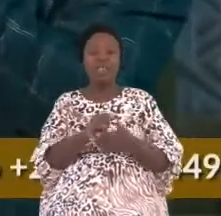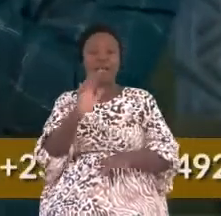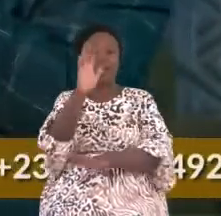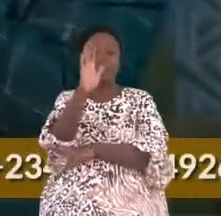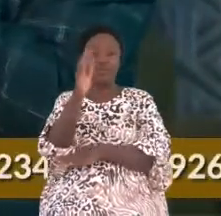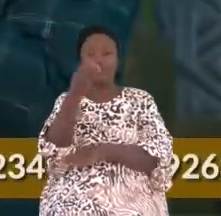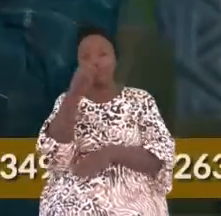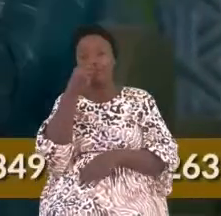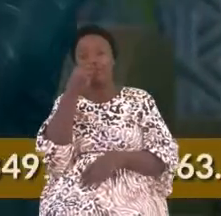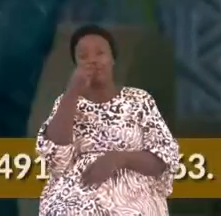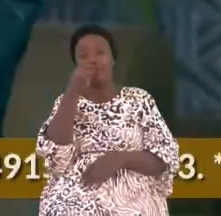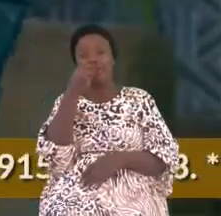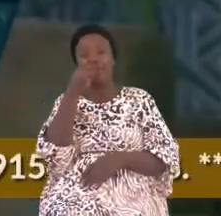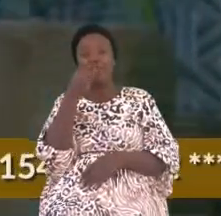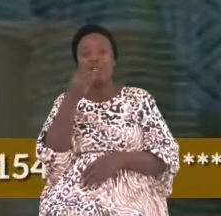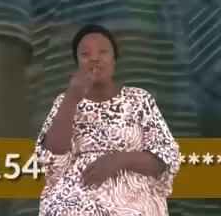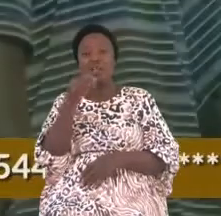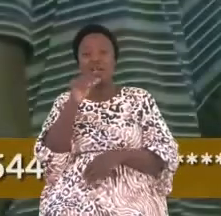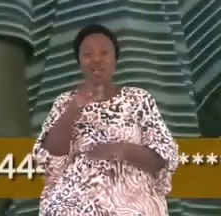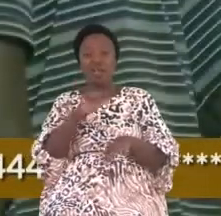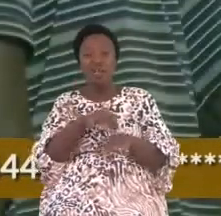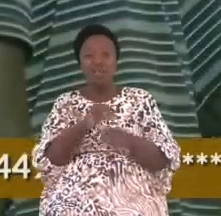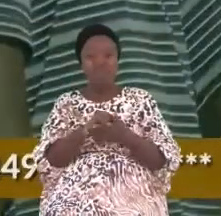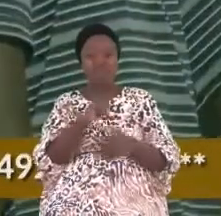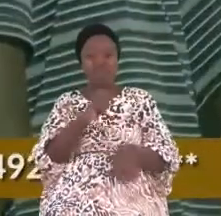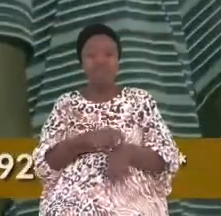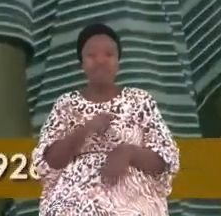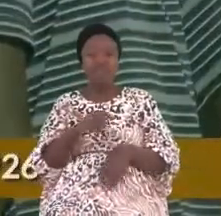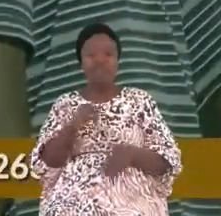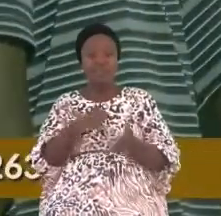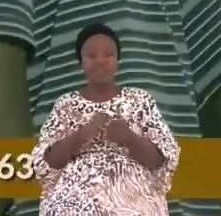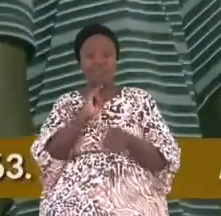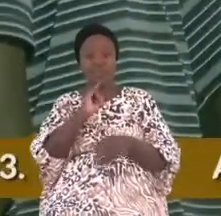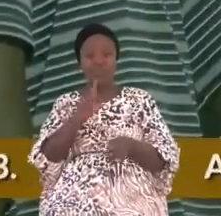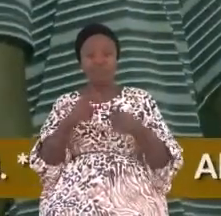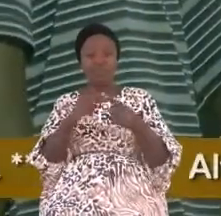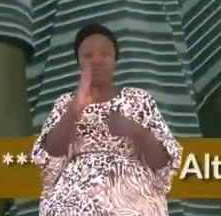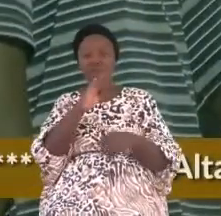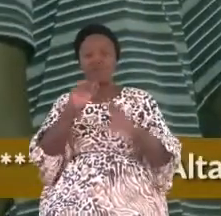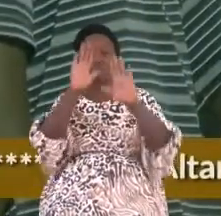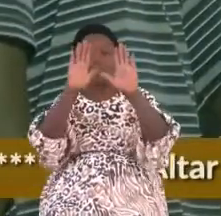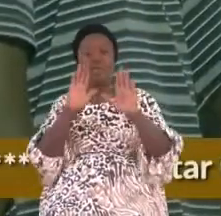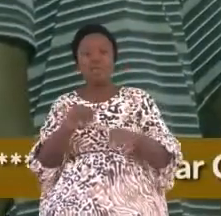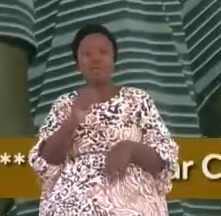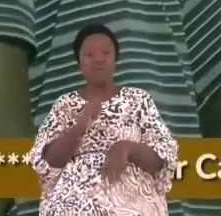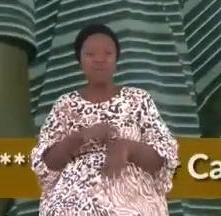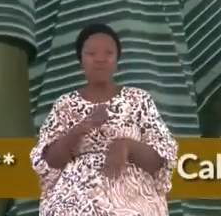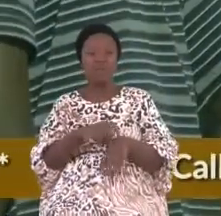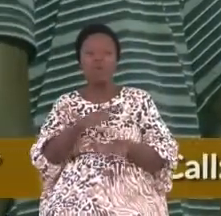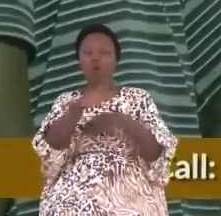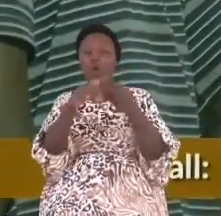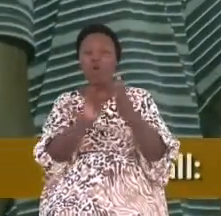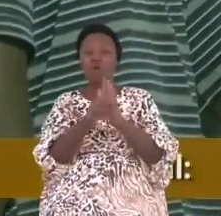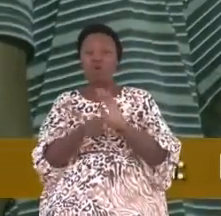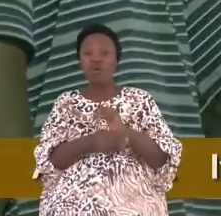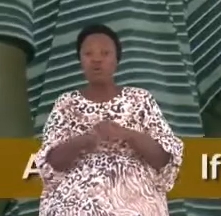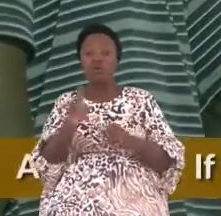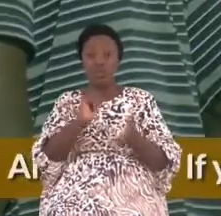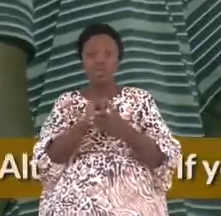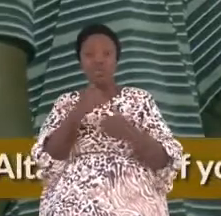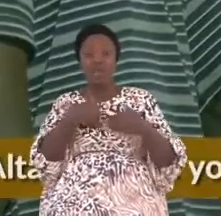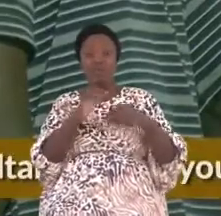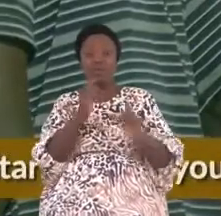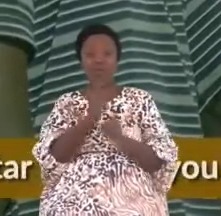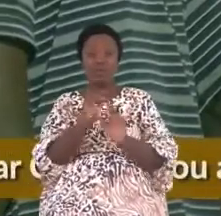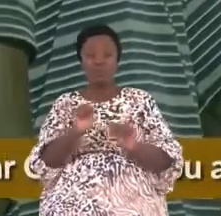you at that time it's going to be a wonderful time all those who have given their lives to christ today